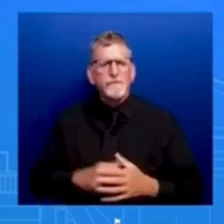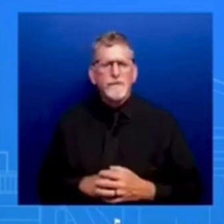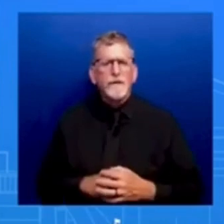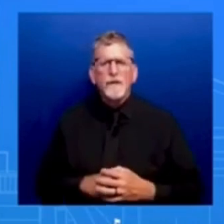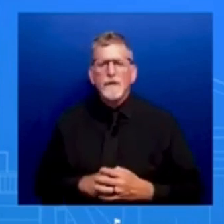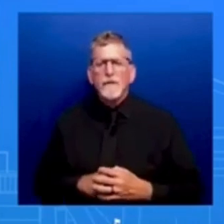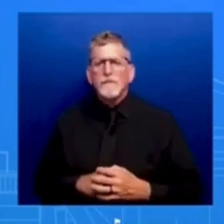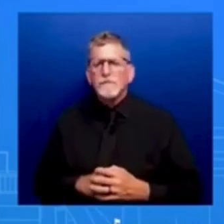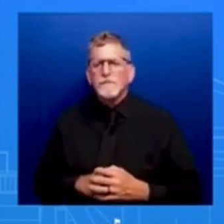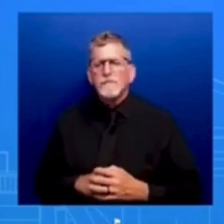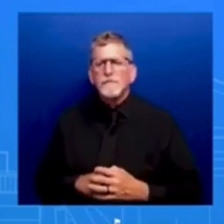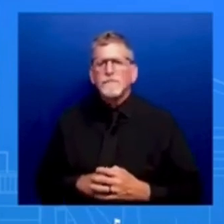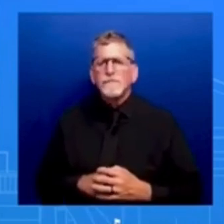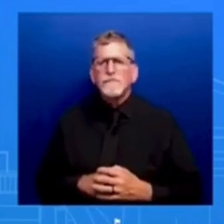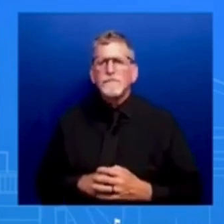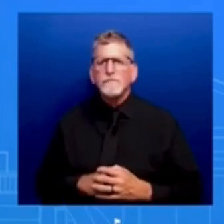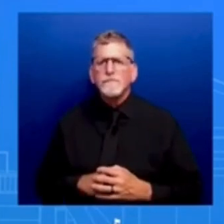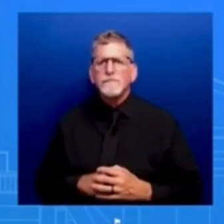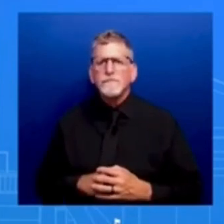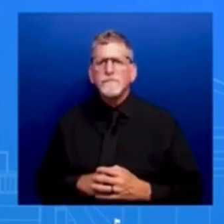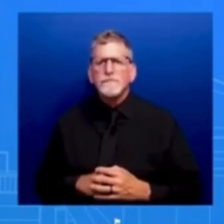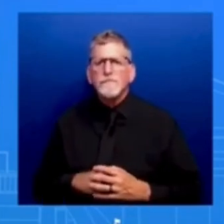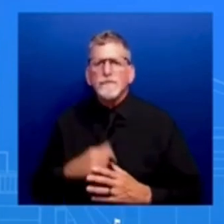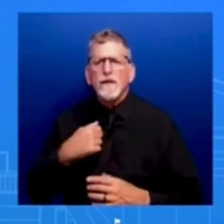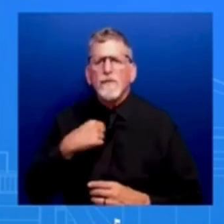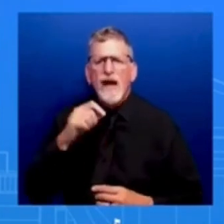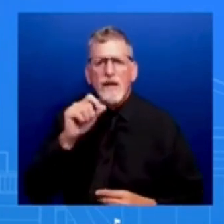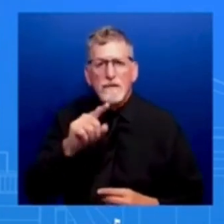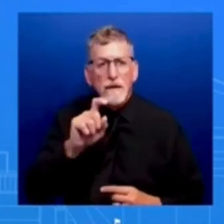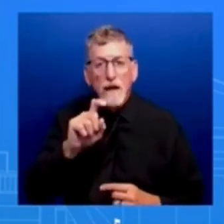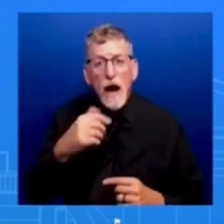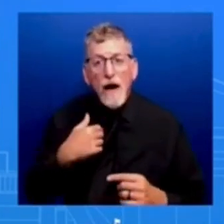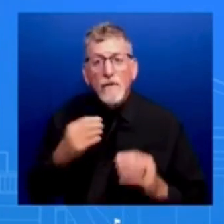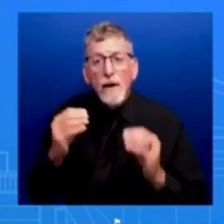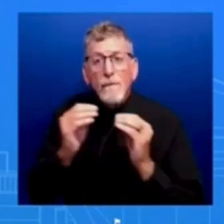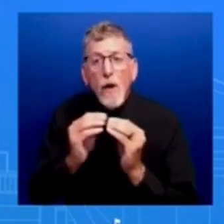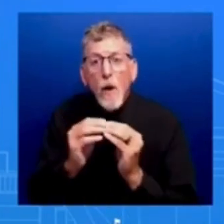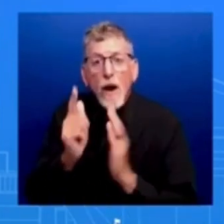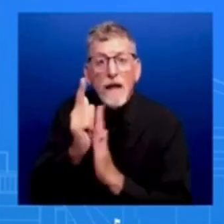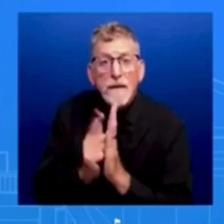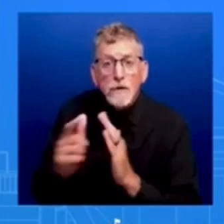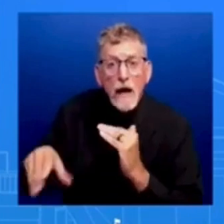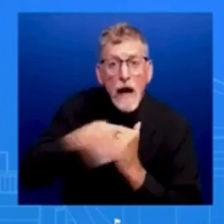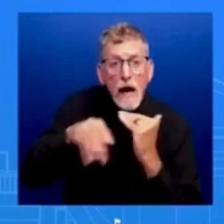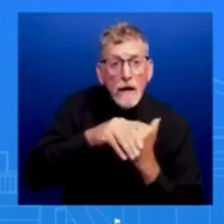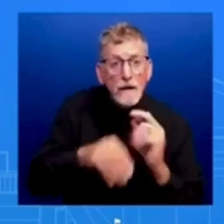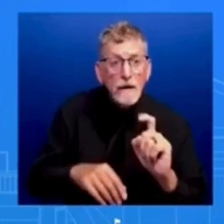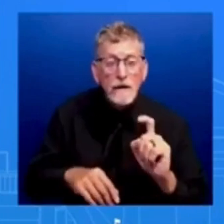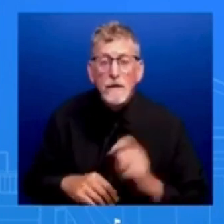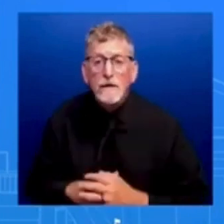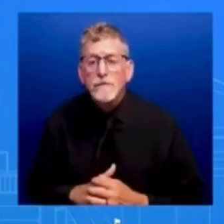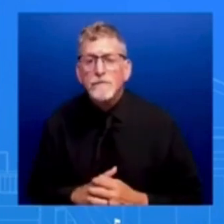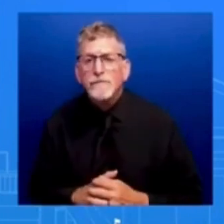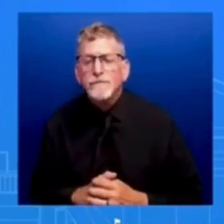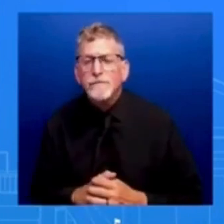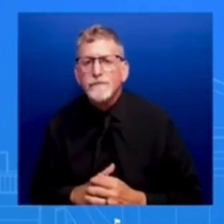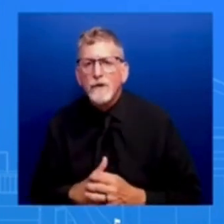additional legislation. But we're always looking on ways, and we've already had ambitious policies to deal with